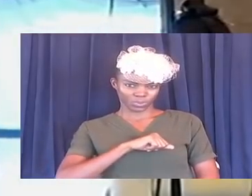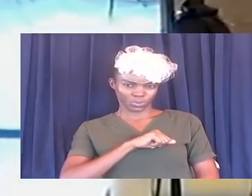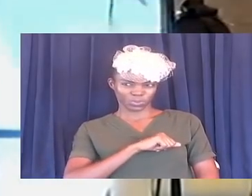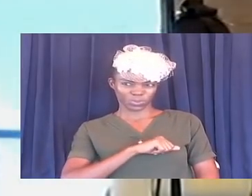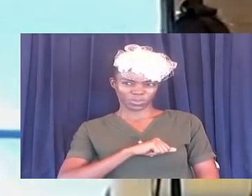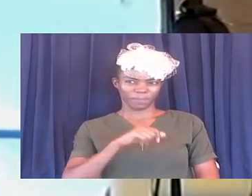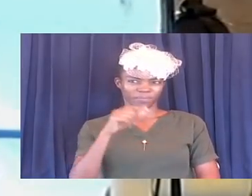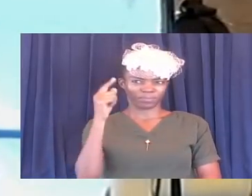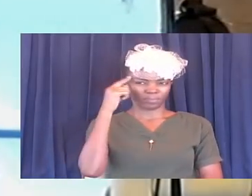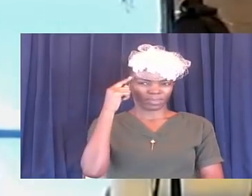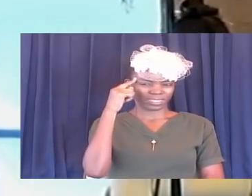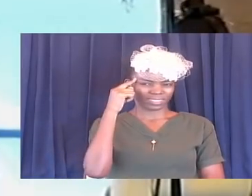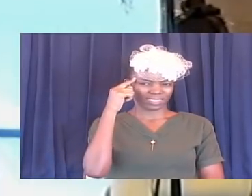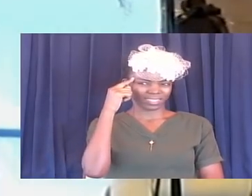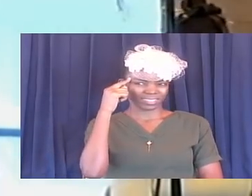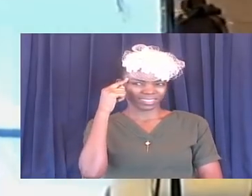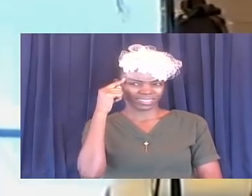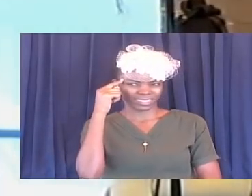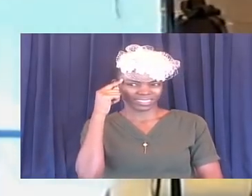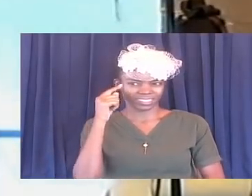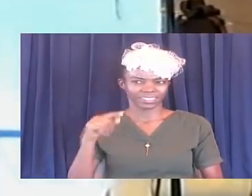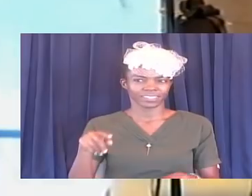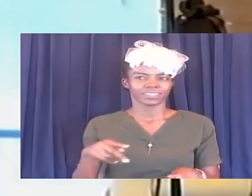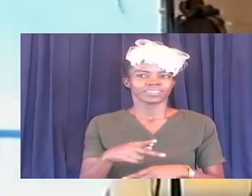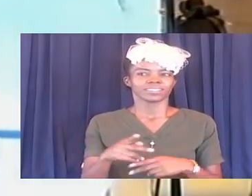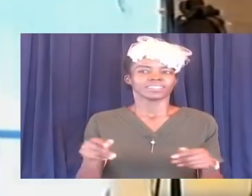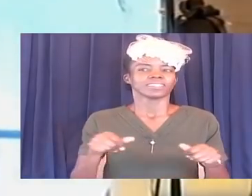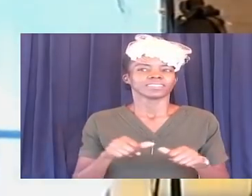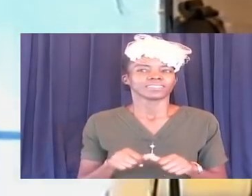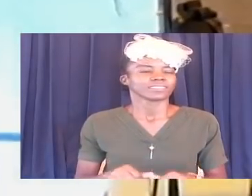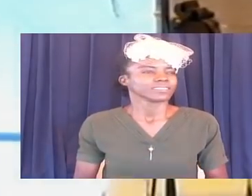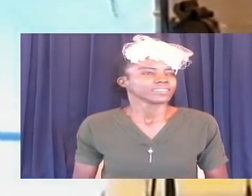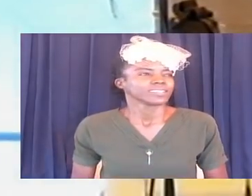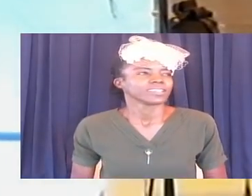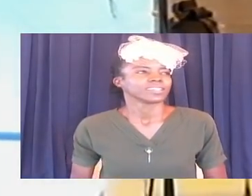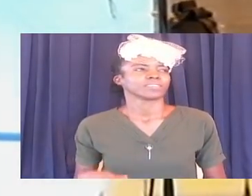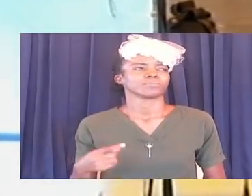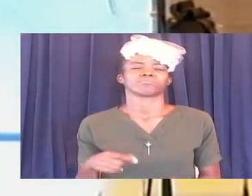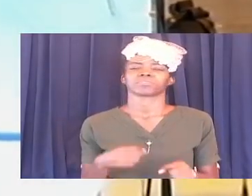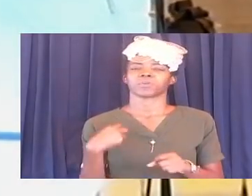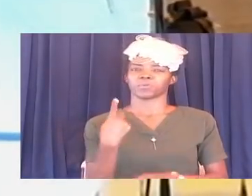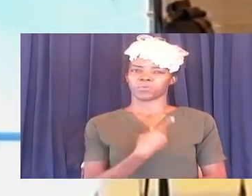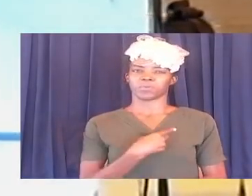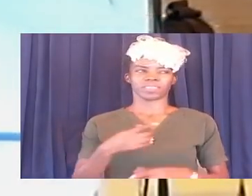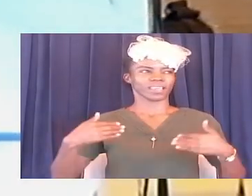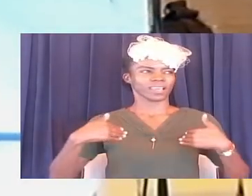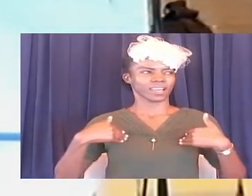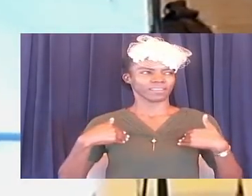a fact or state. So we have be and we have